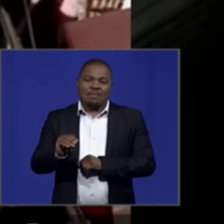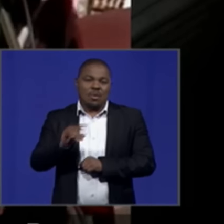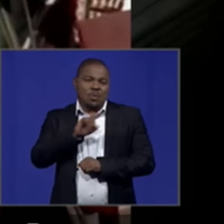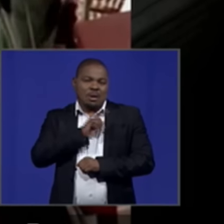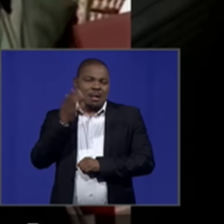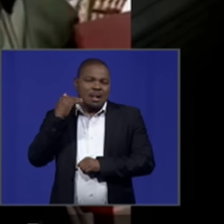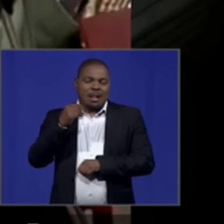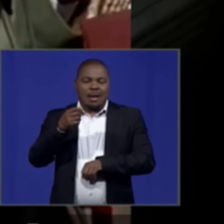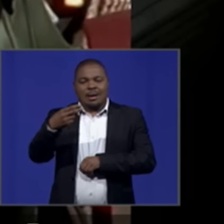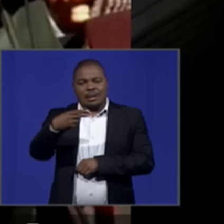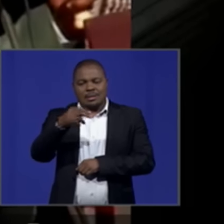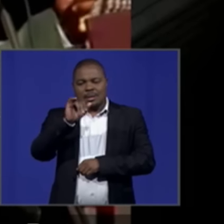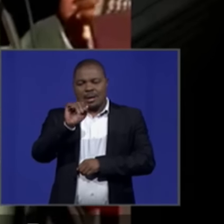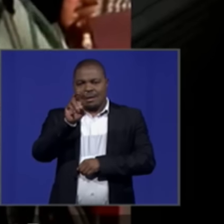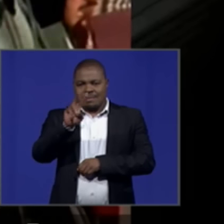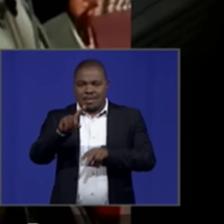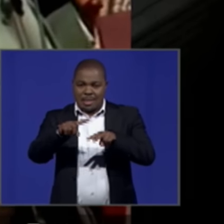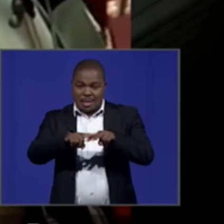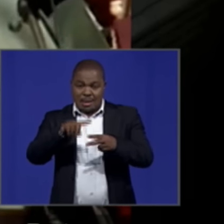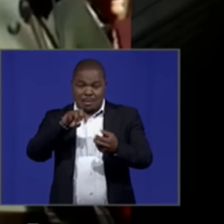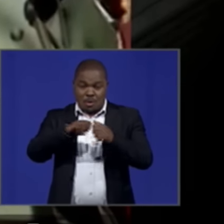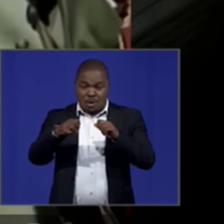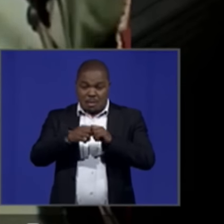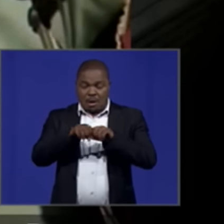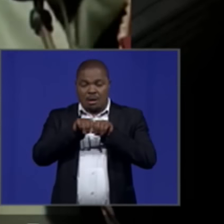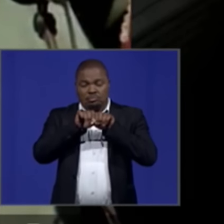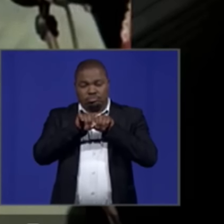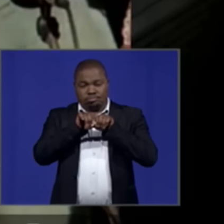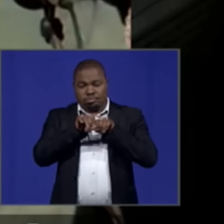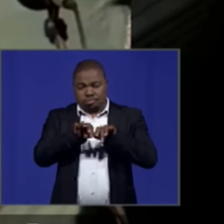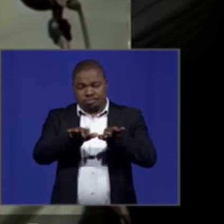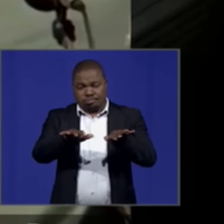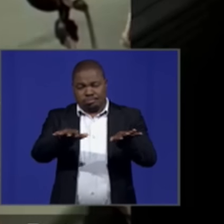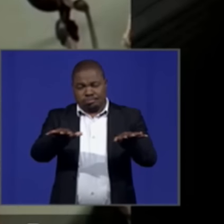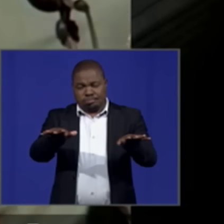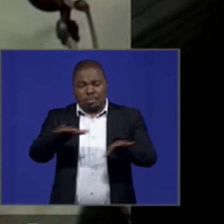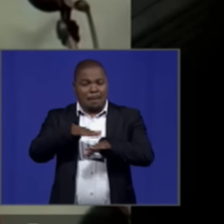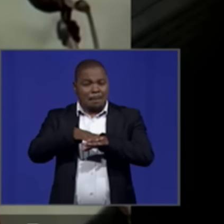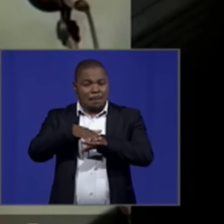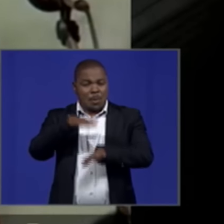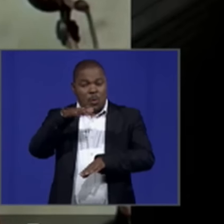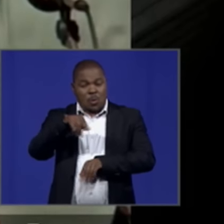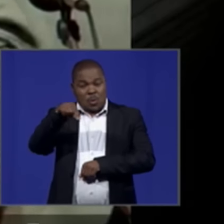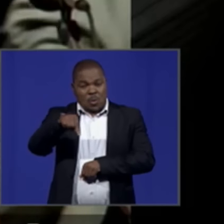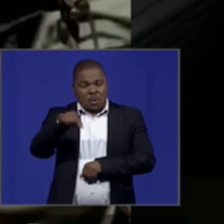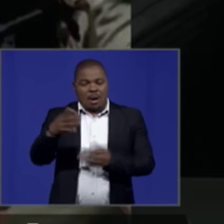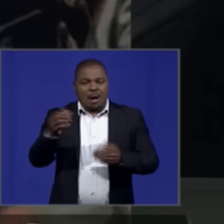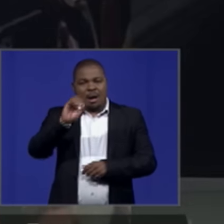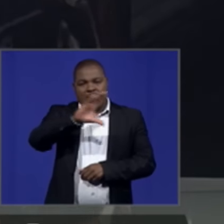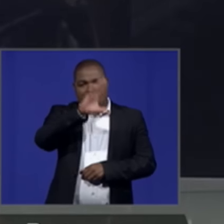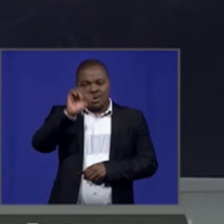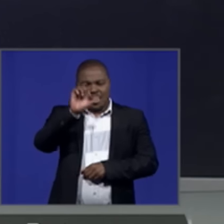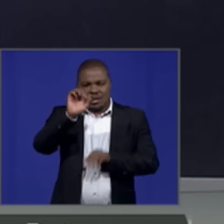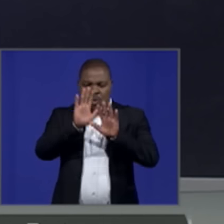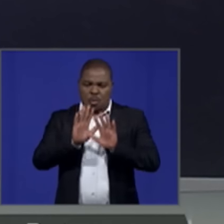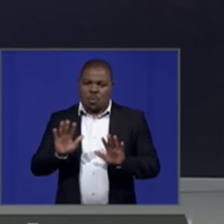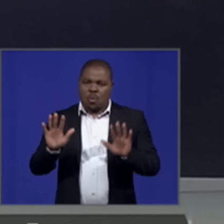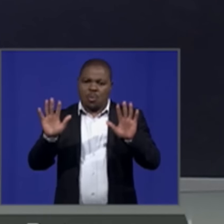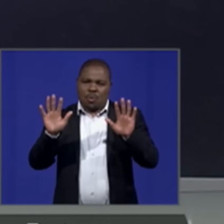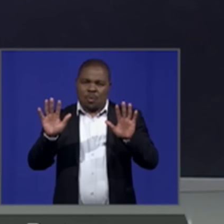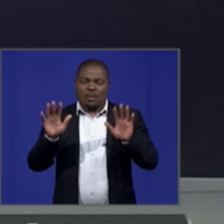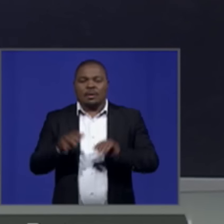ba HIV le AIDS bo neng bo hlasetse haholo karolo ena ya Afrika, dinaha tsa